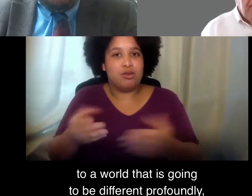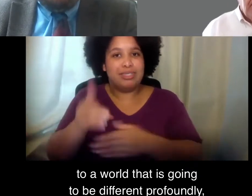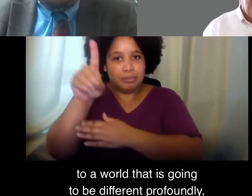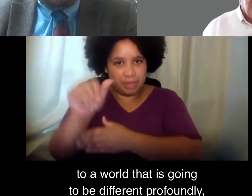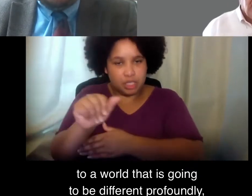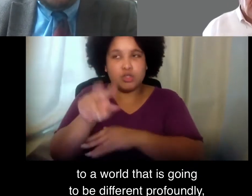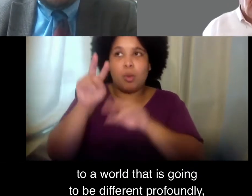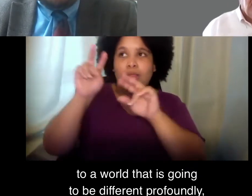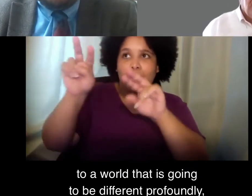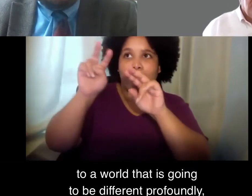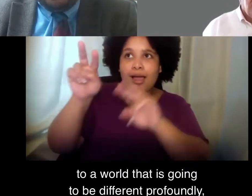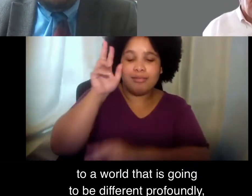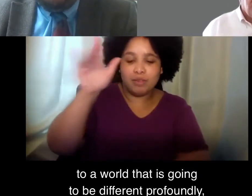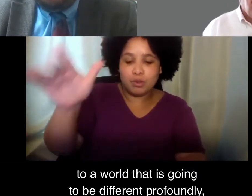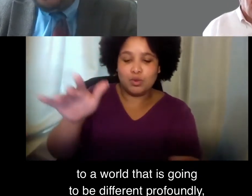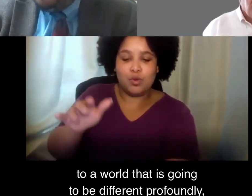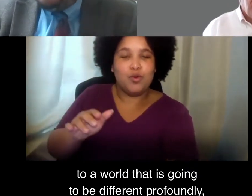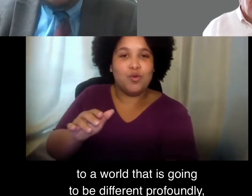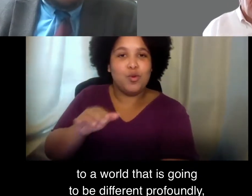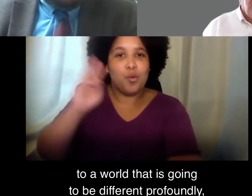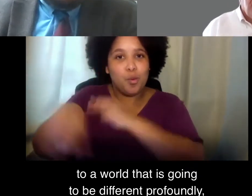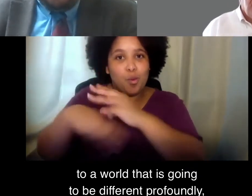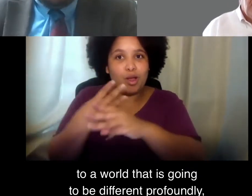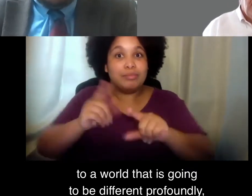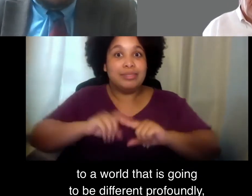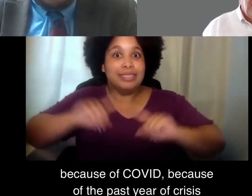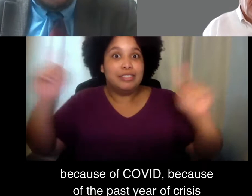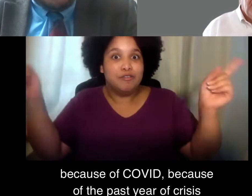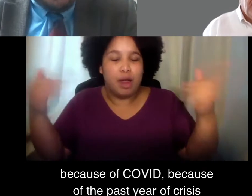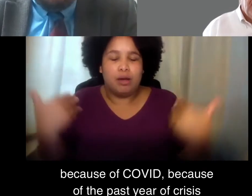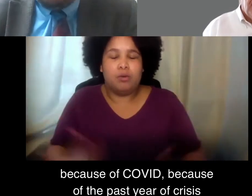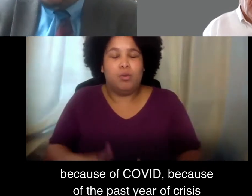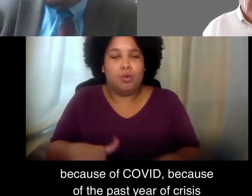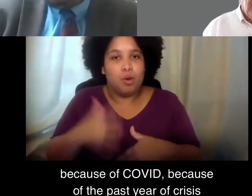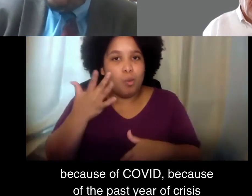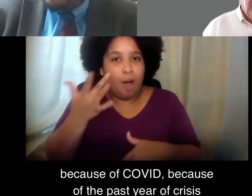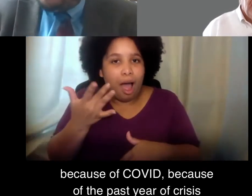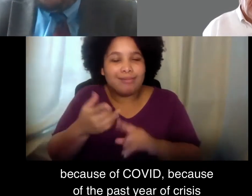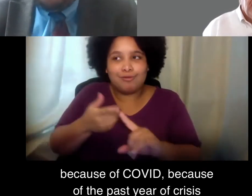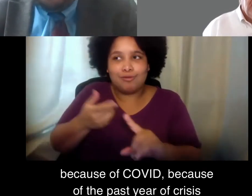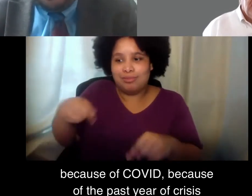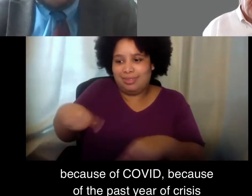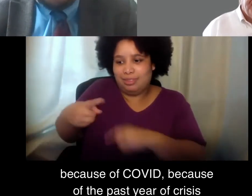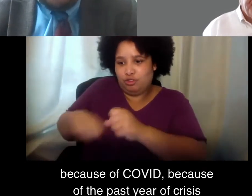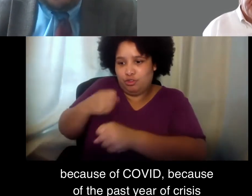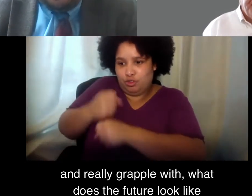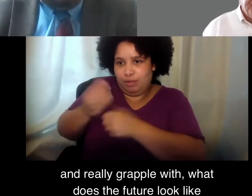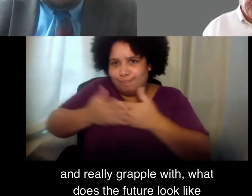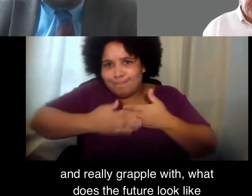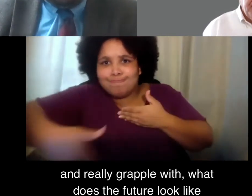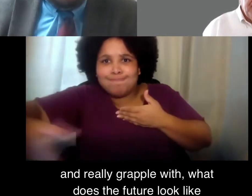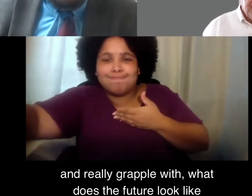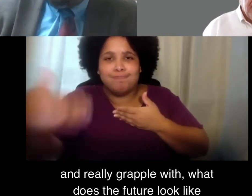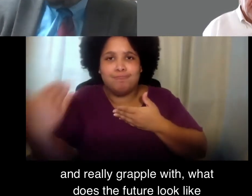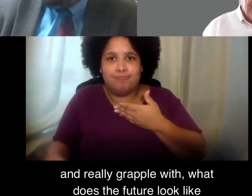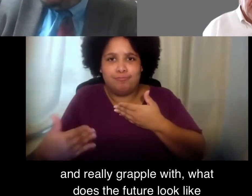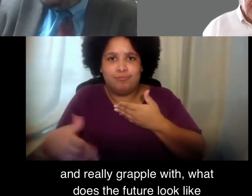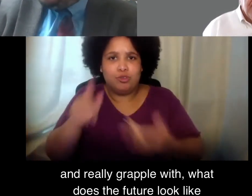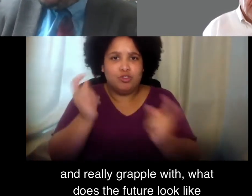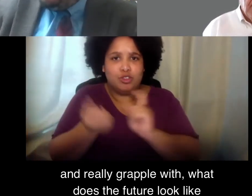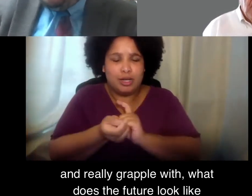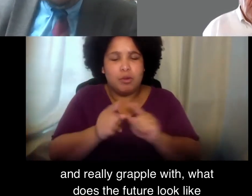to a world that is going to be different profoundly because of COVID, because of the past year of crisis, and really grapple